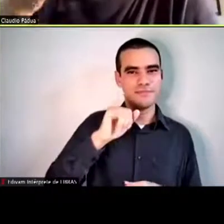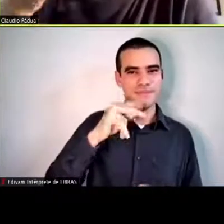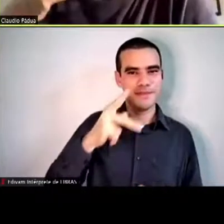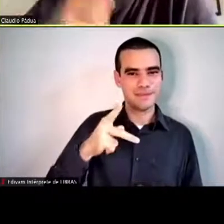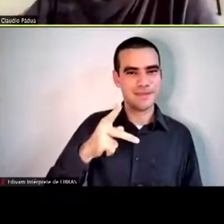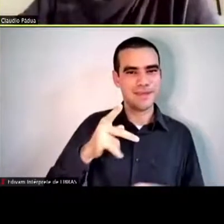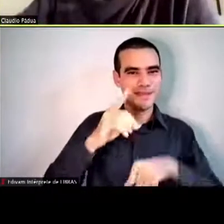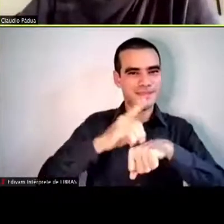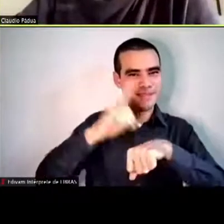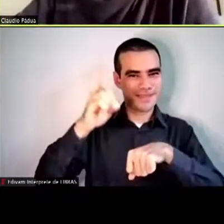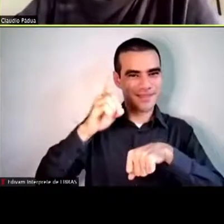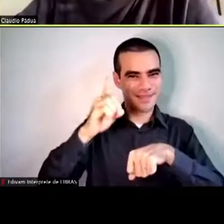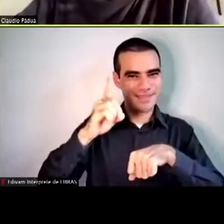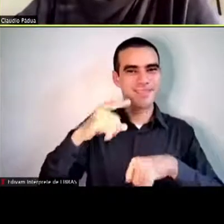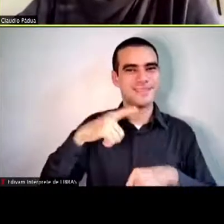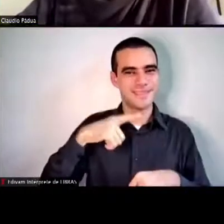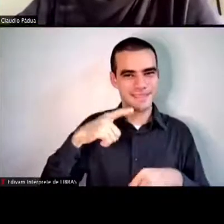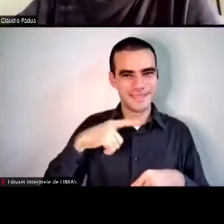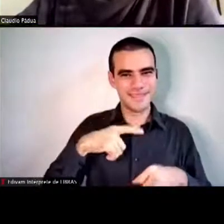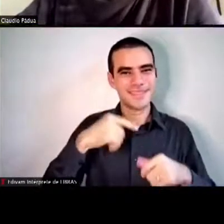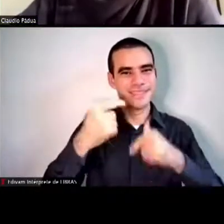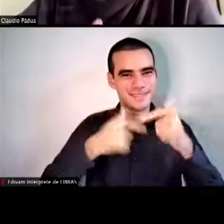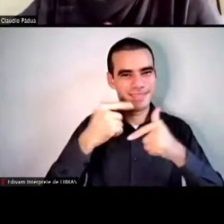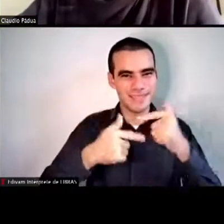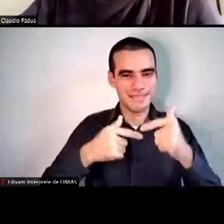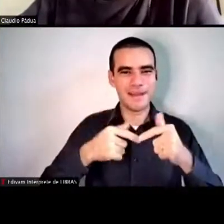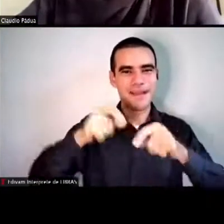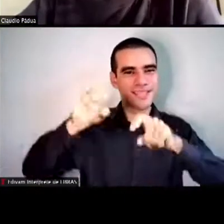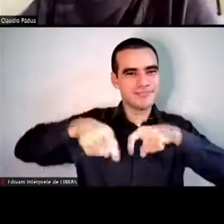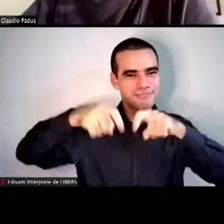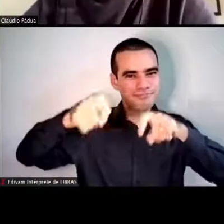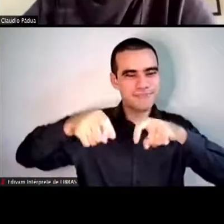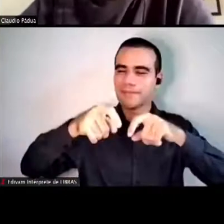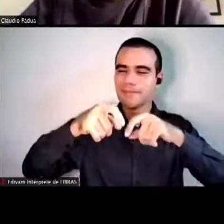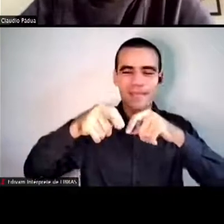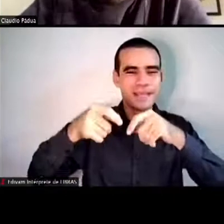I worked in the EP, I was a grantee